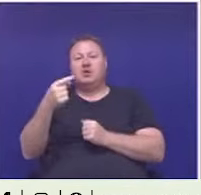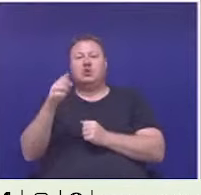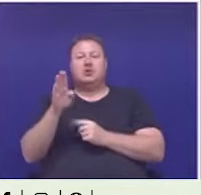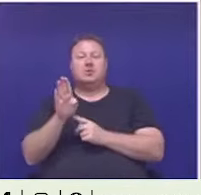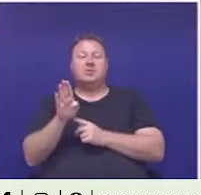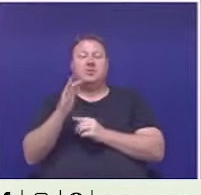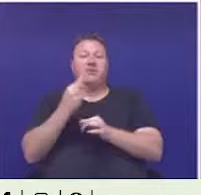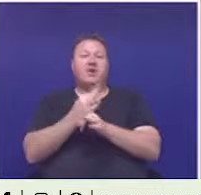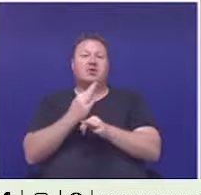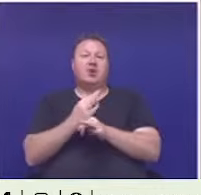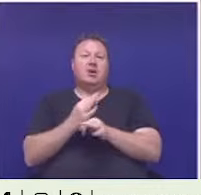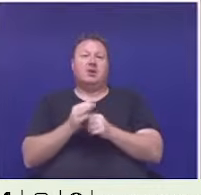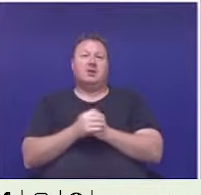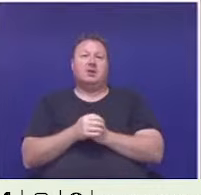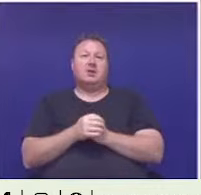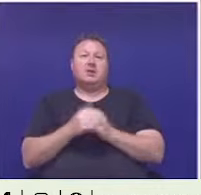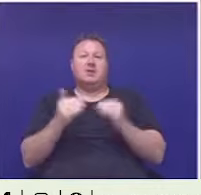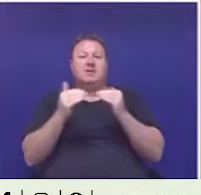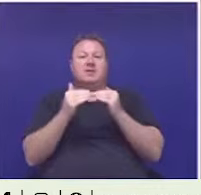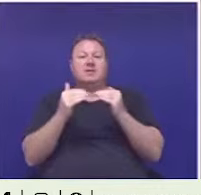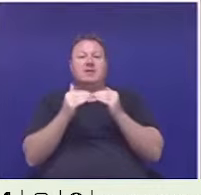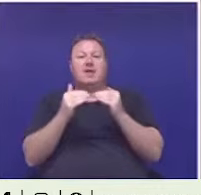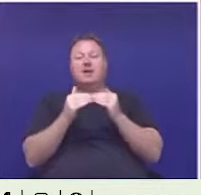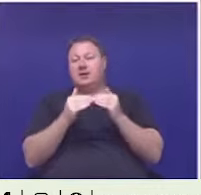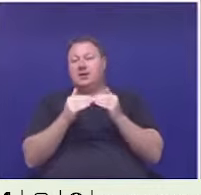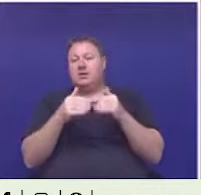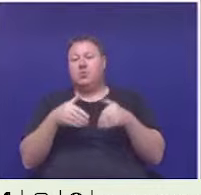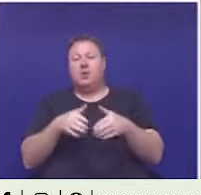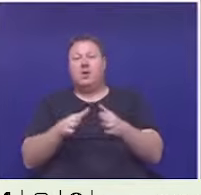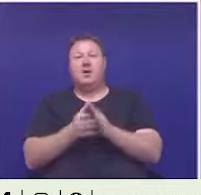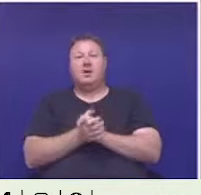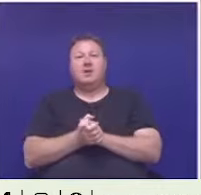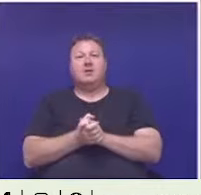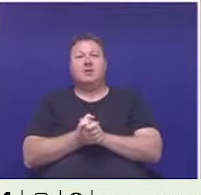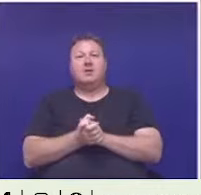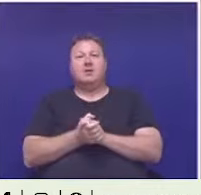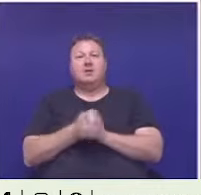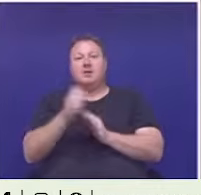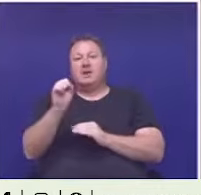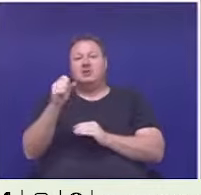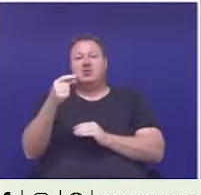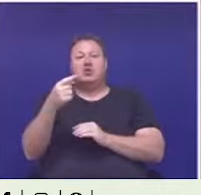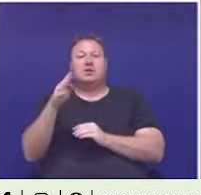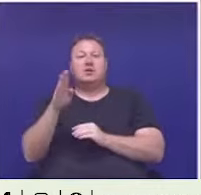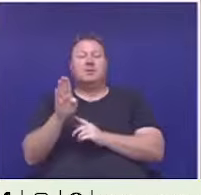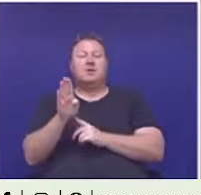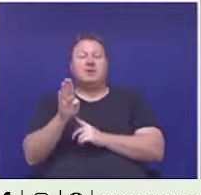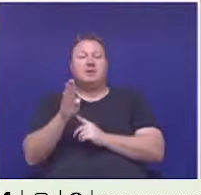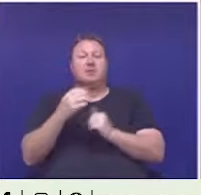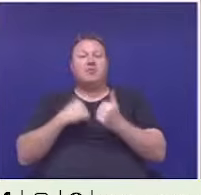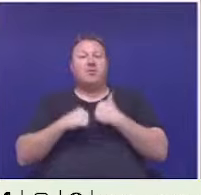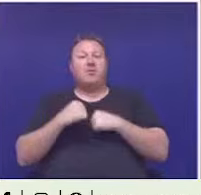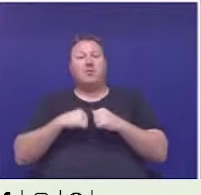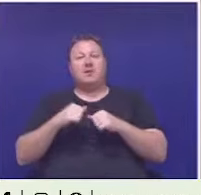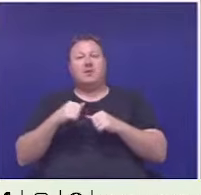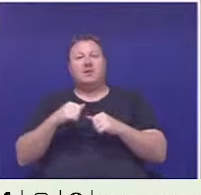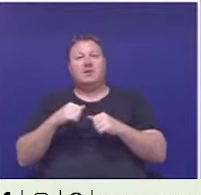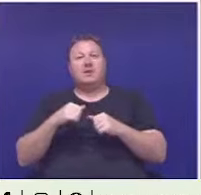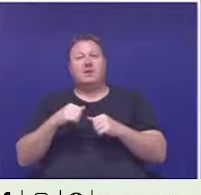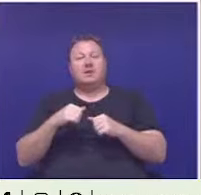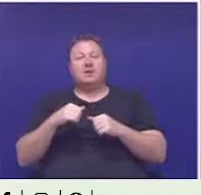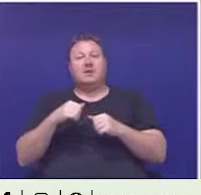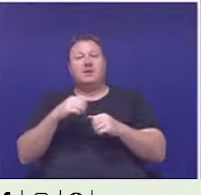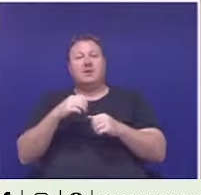functionality tool, a standardized instrument used to assess whether SGBs are performing their core governance functions